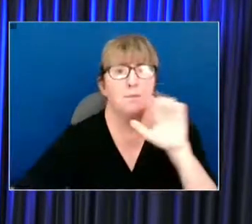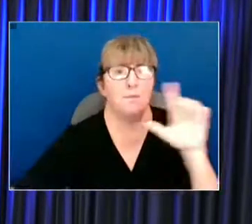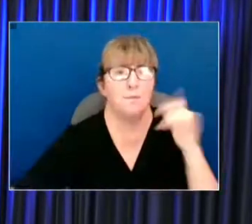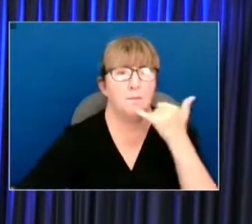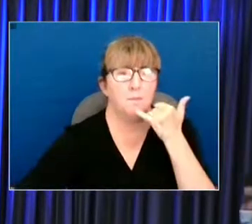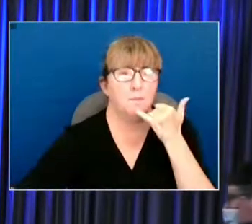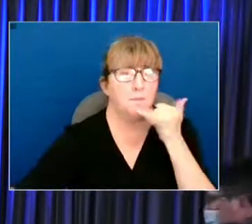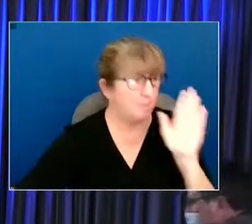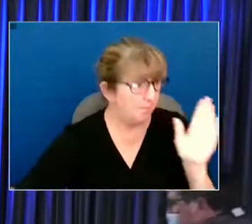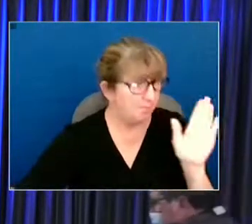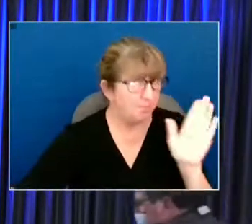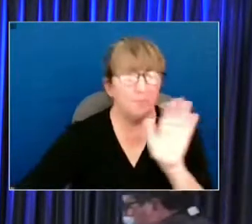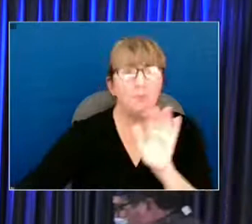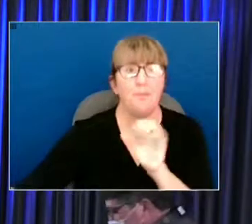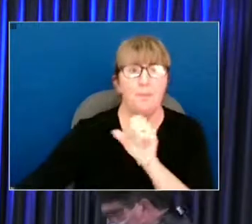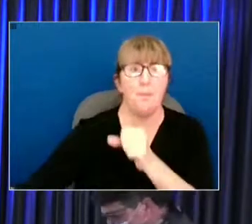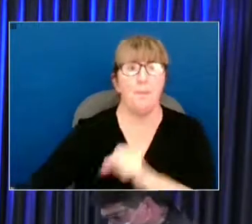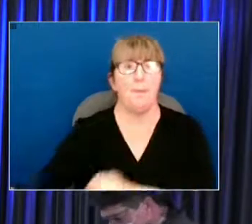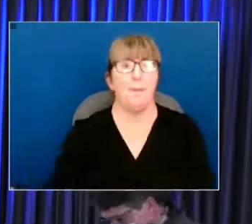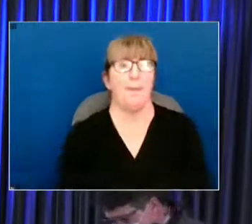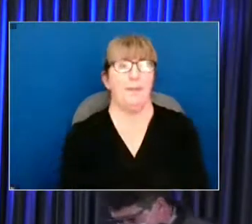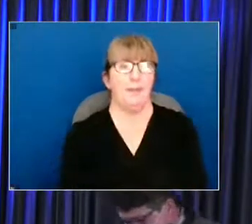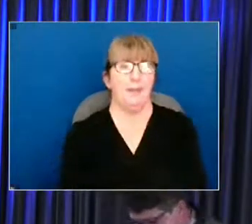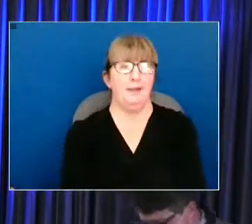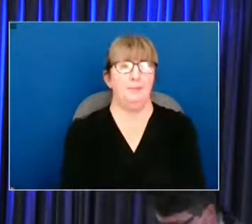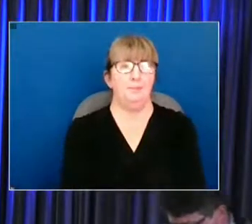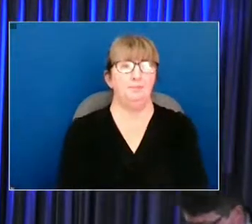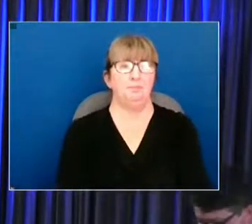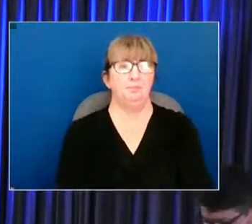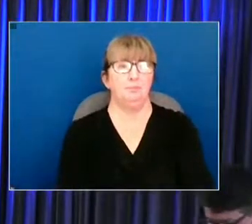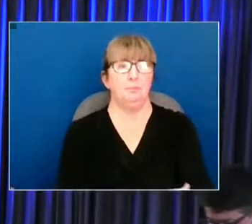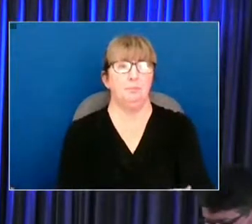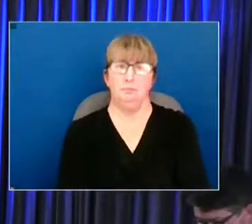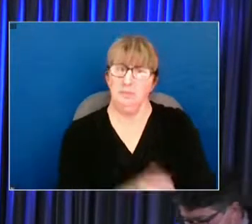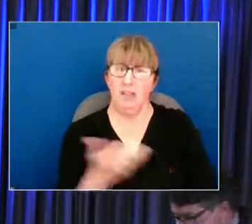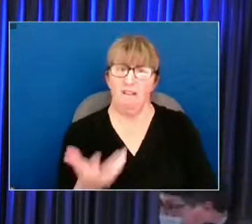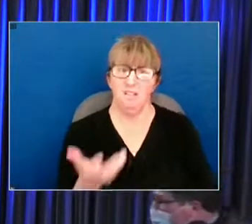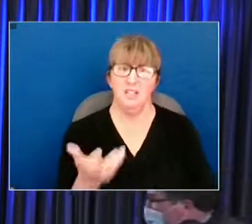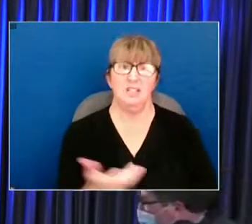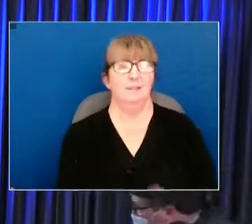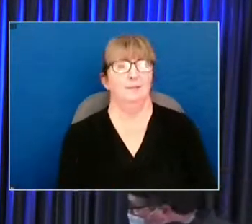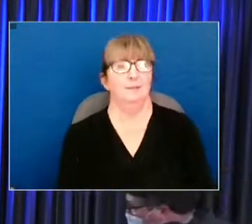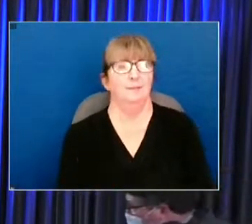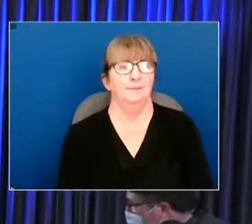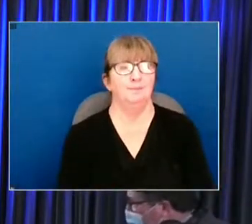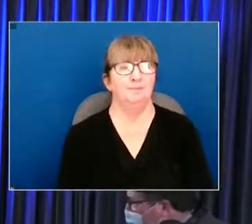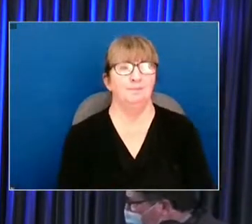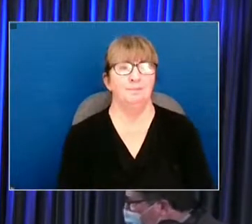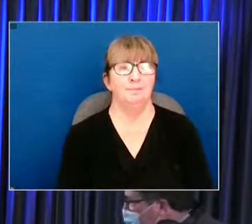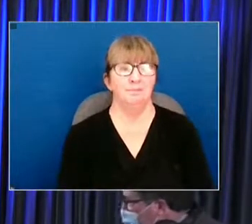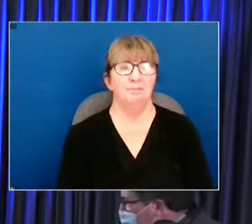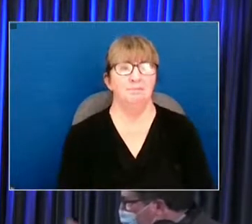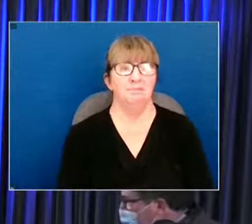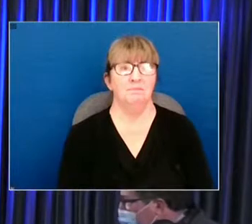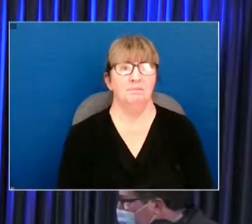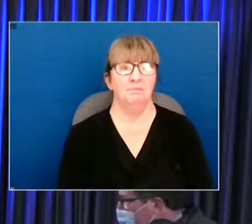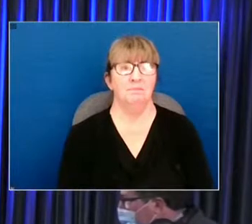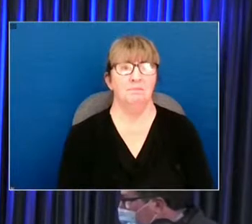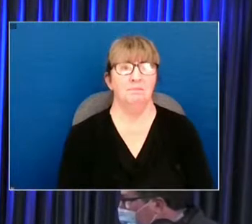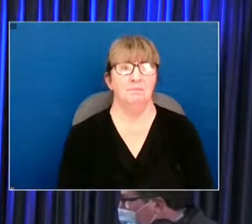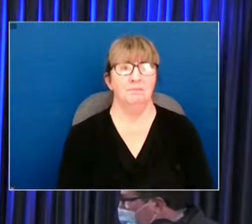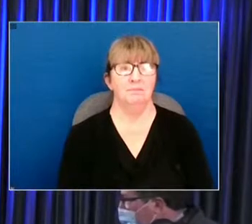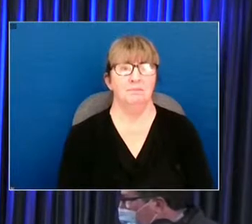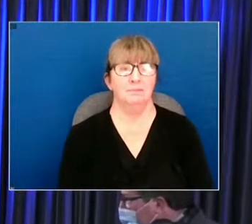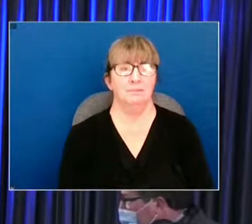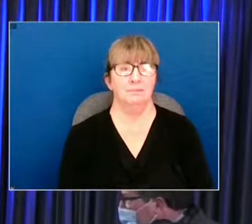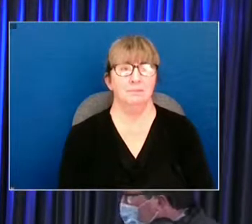That's all right. I'm just making sure I know who. It's heavy. Yeah, it's got an extra battery. Yeah. Because sometimes